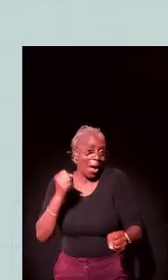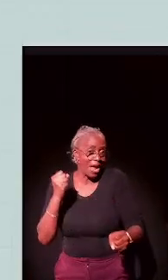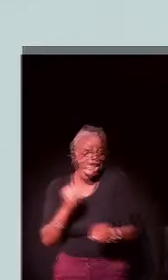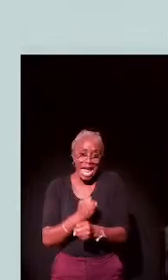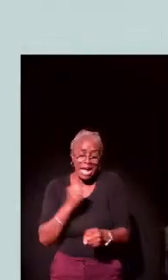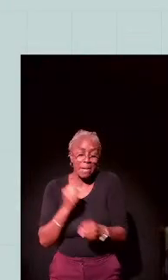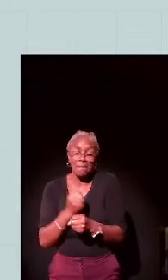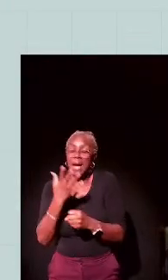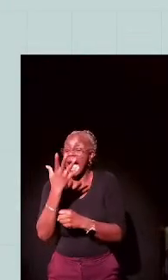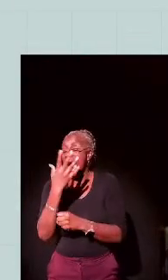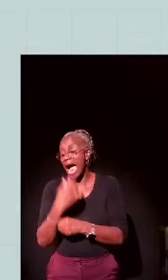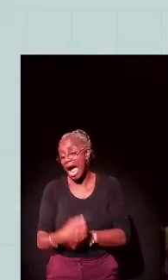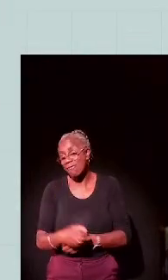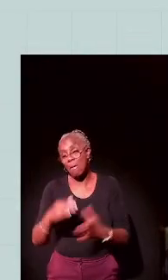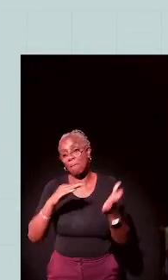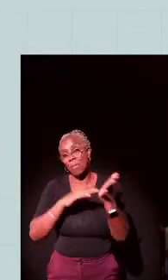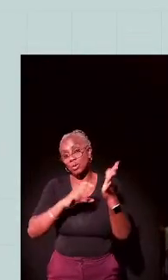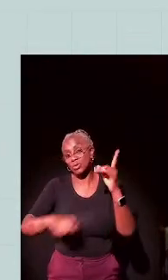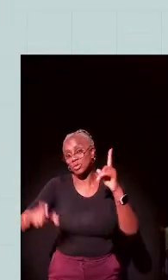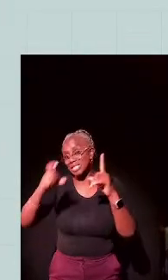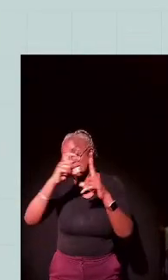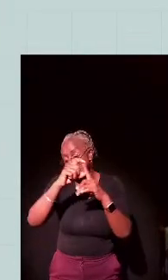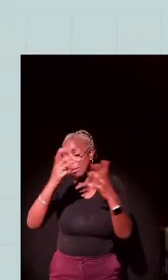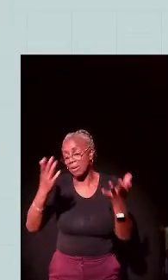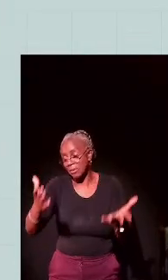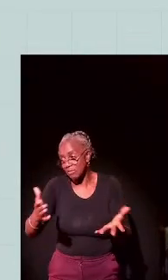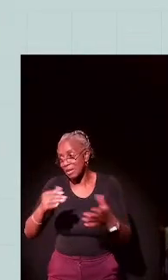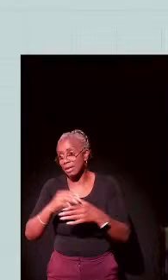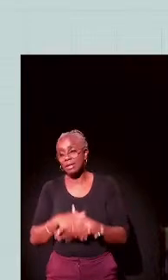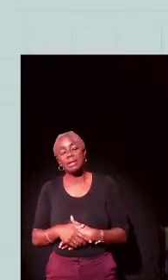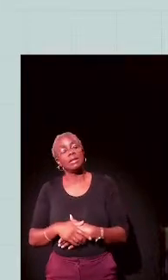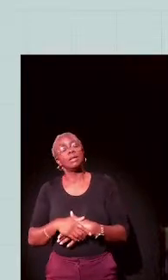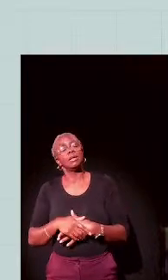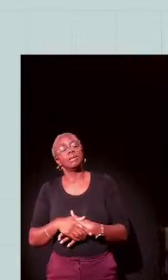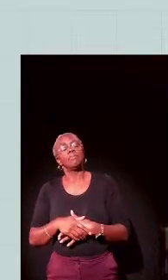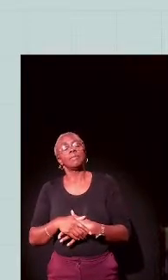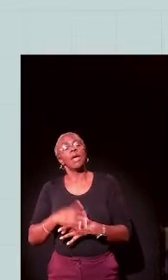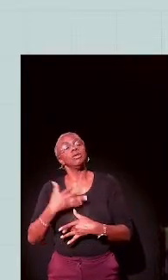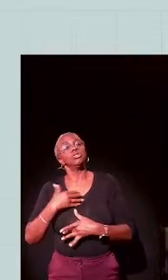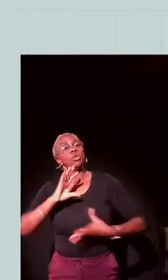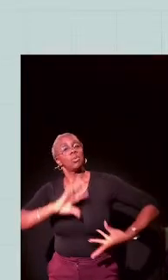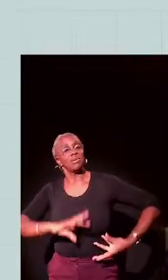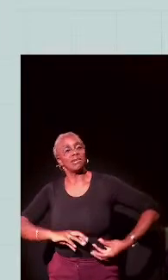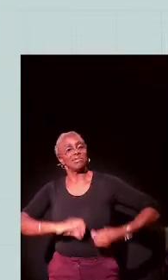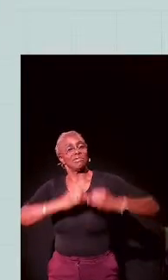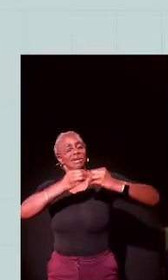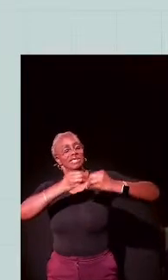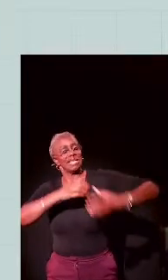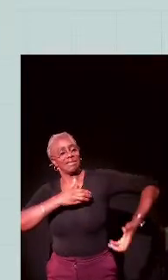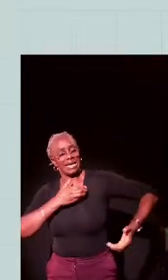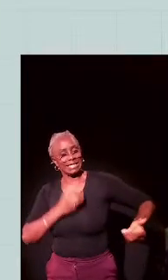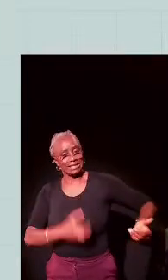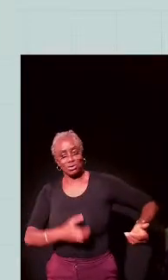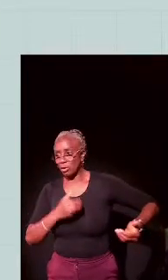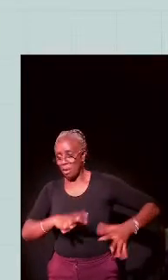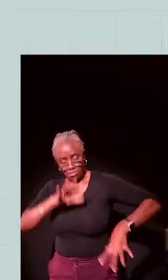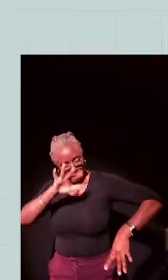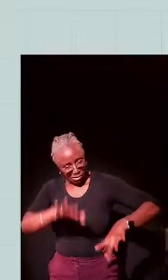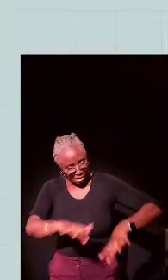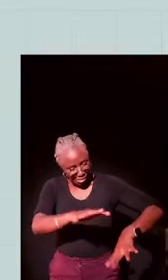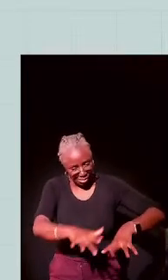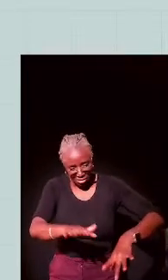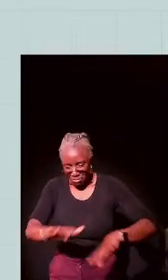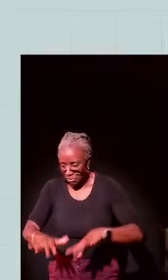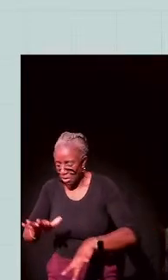first place. So the methodology for the design of this instrument really was this thing